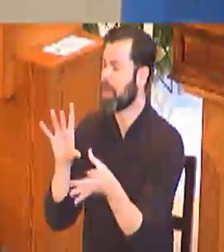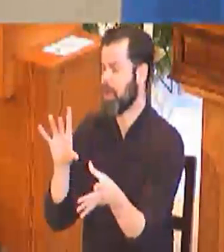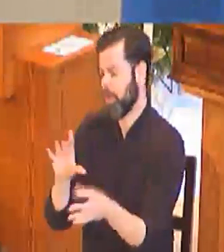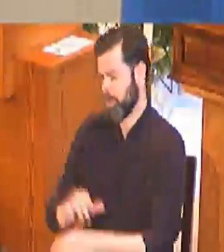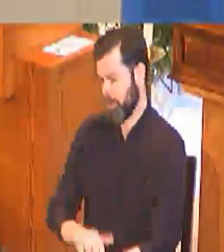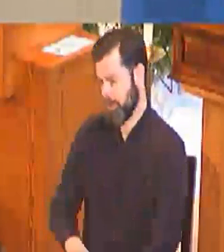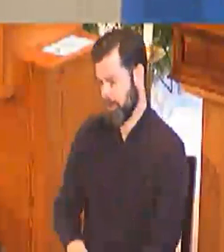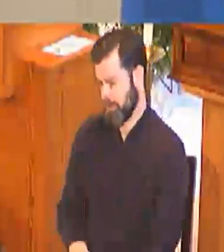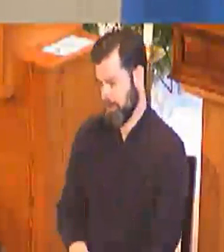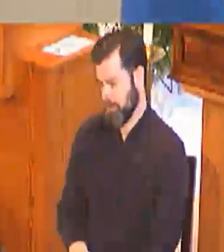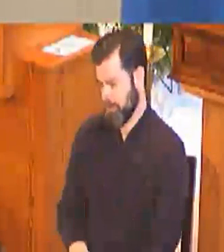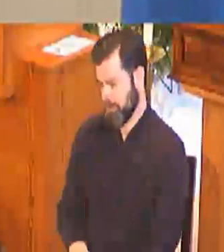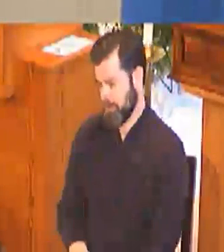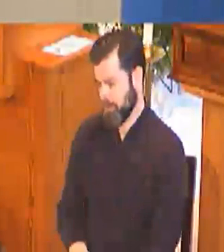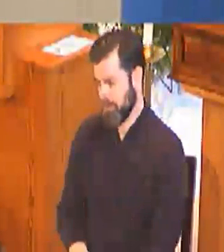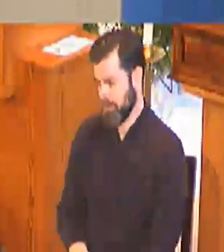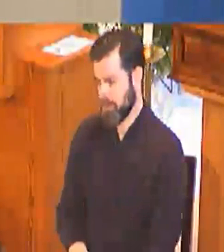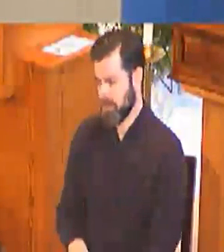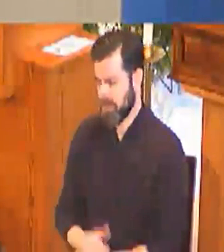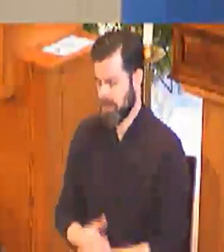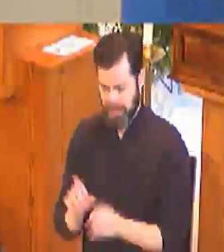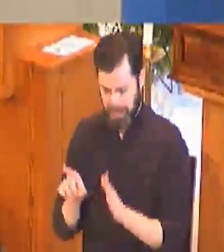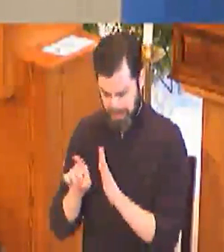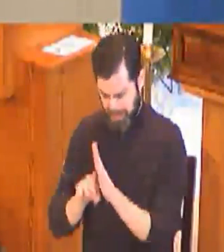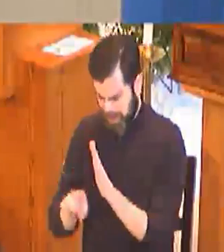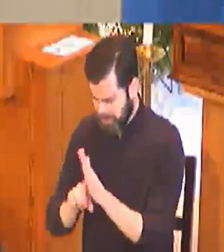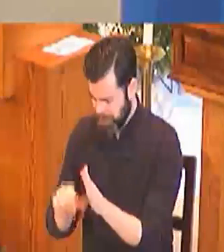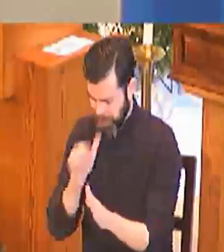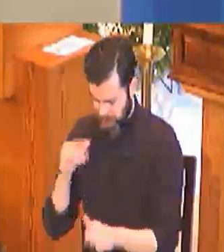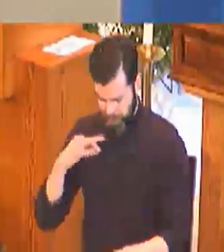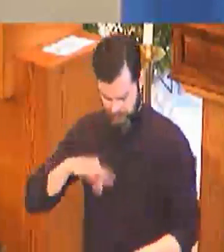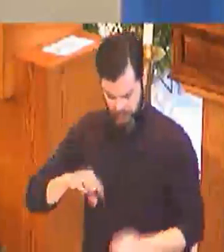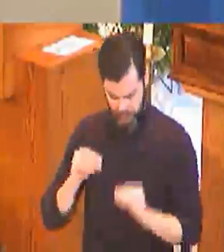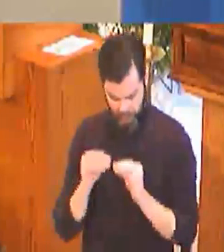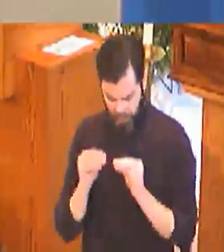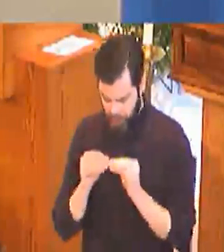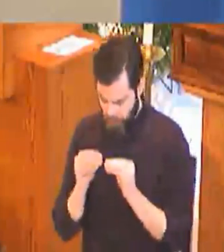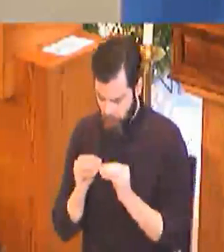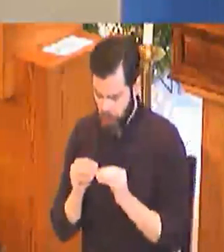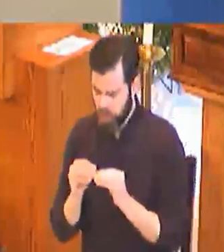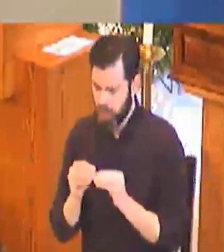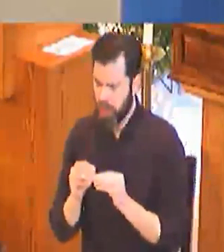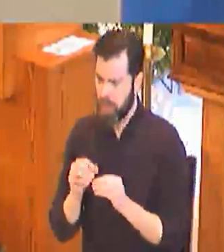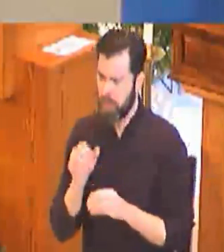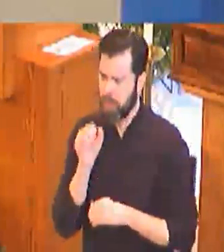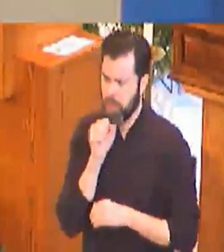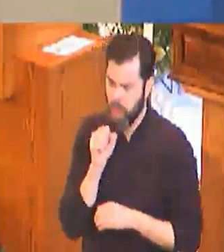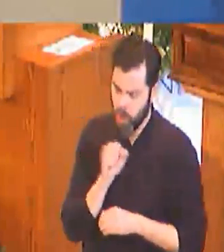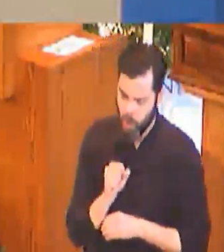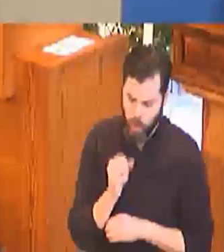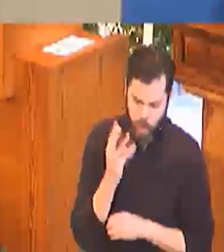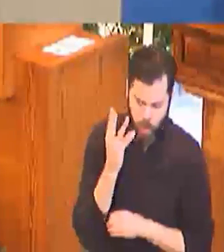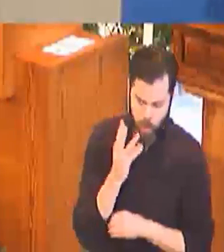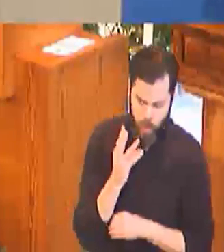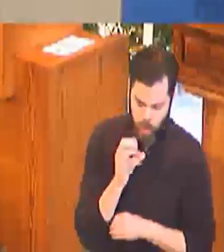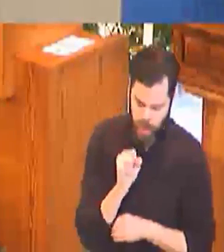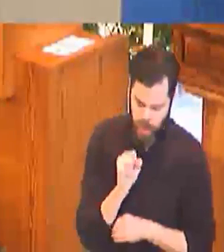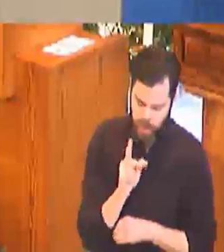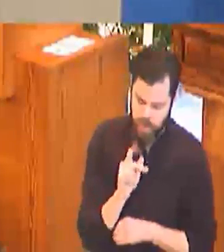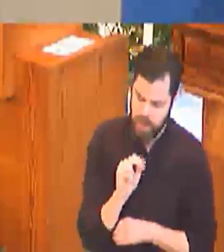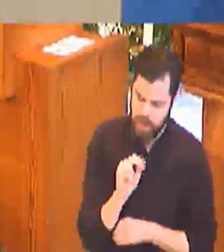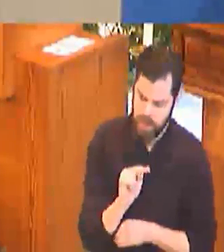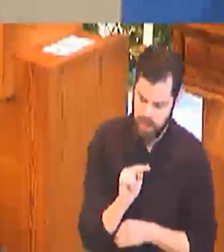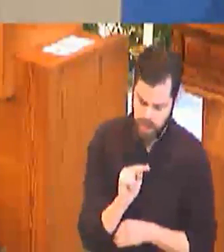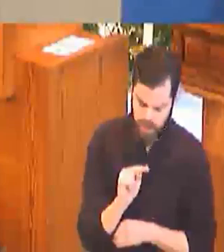Letting go of that which no longer serves us. Loving that old wineskin, and realizing that if